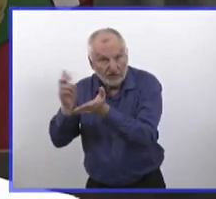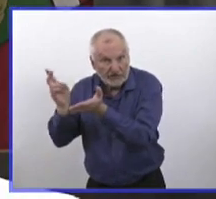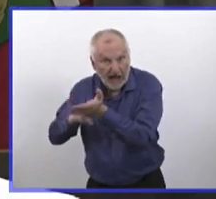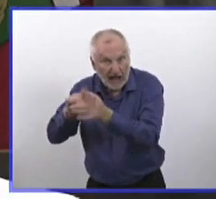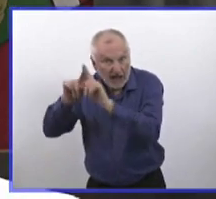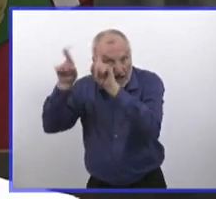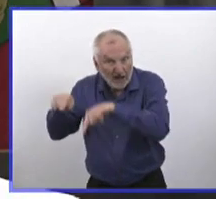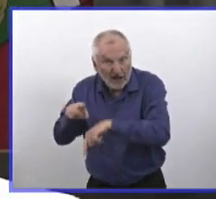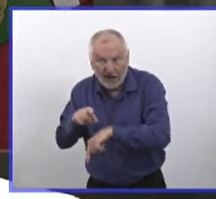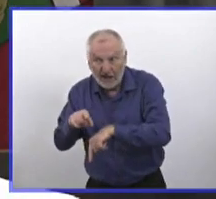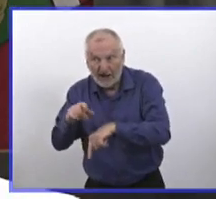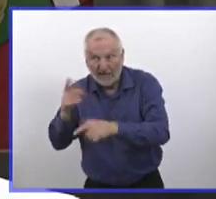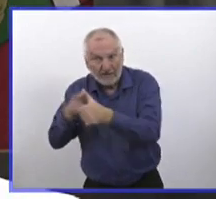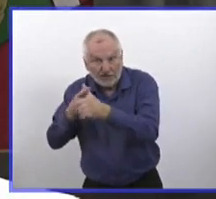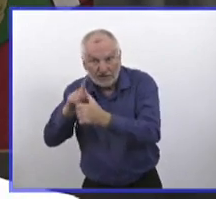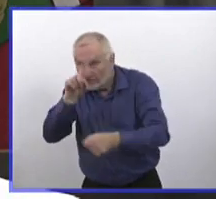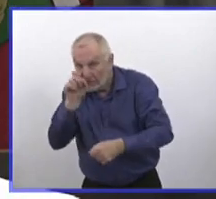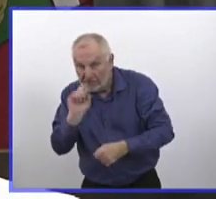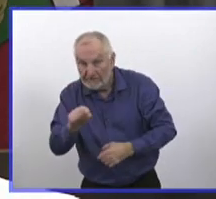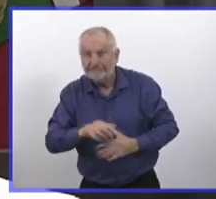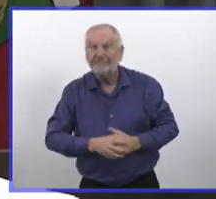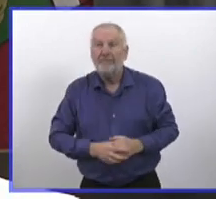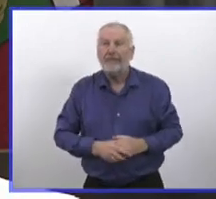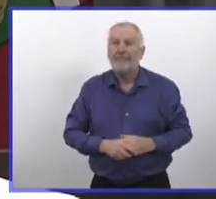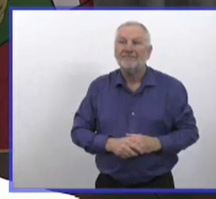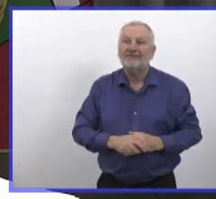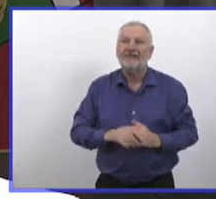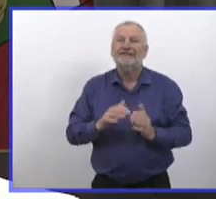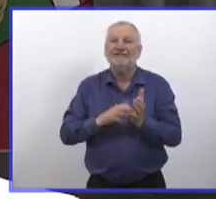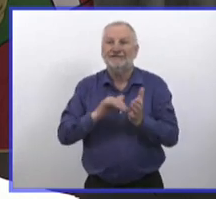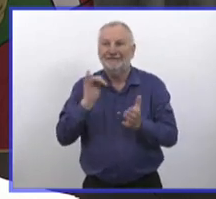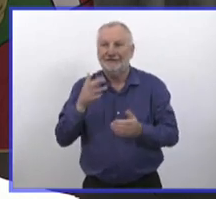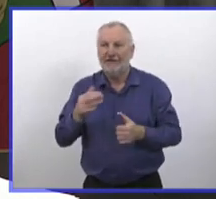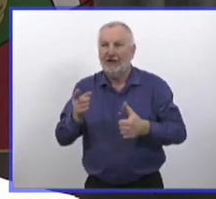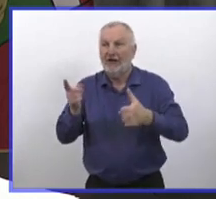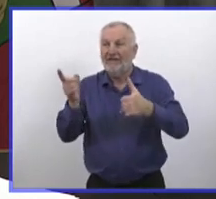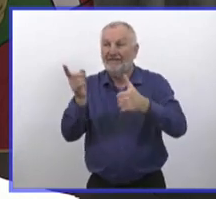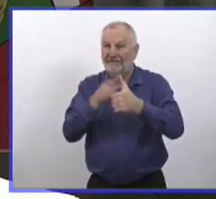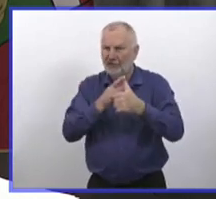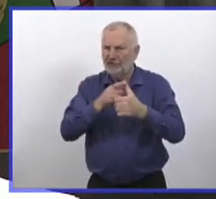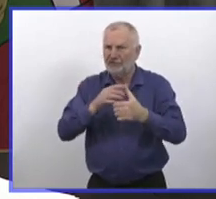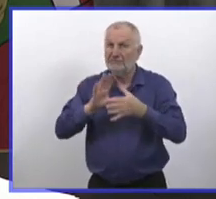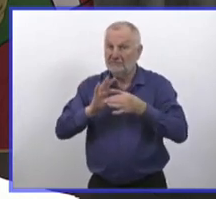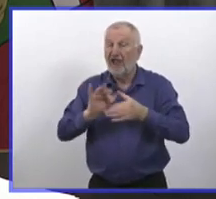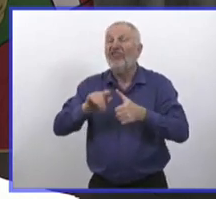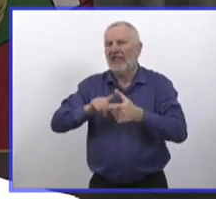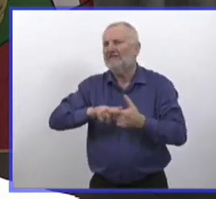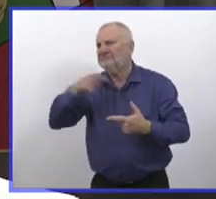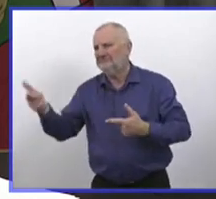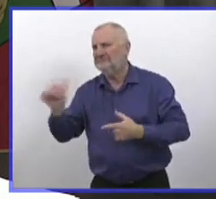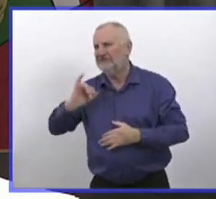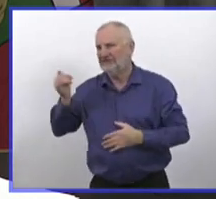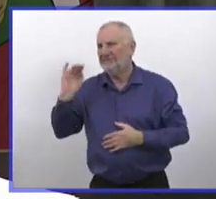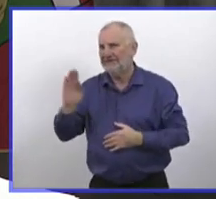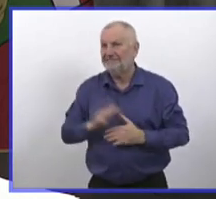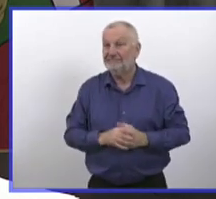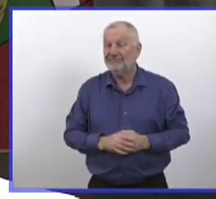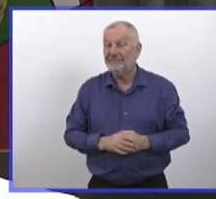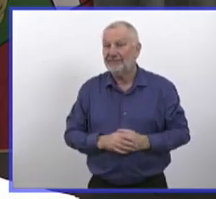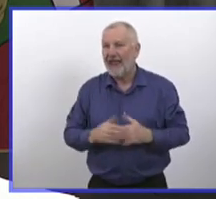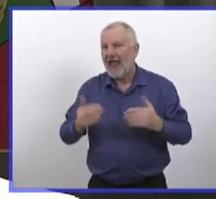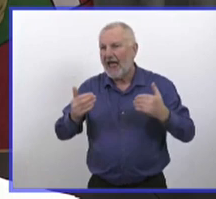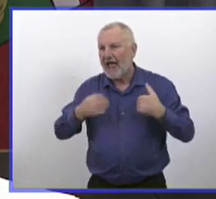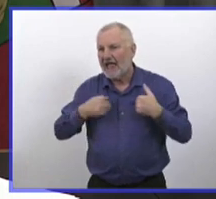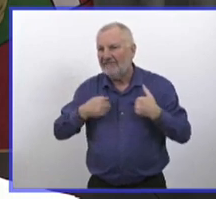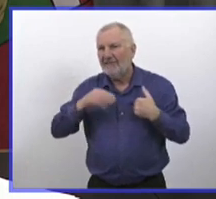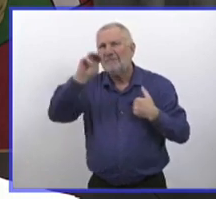I think I can take that and you can add on if you want to. So we, as we mentioned, we've created a map system that's going to show